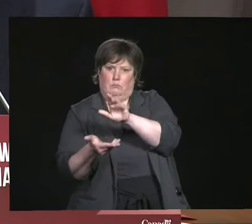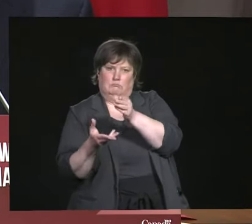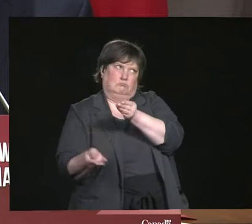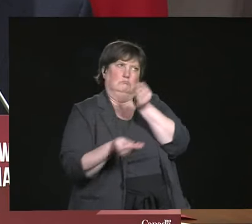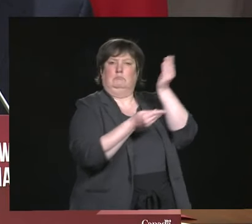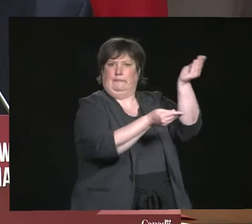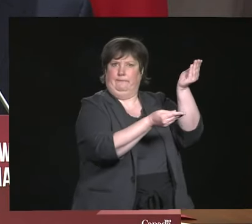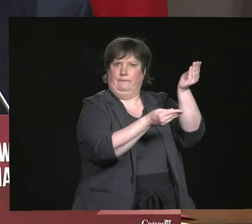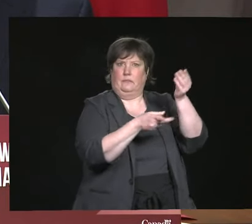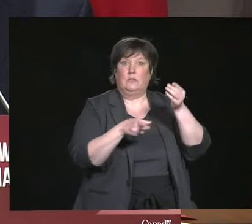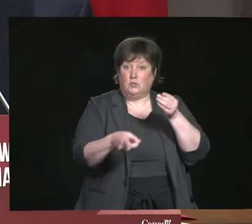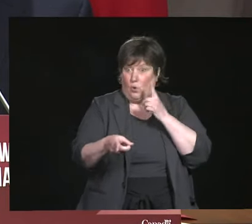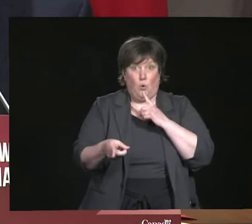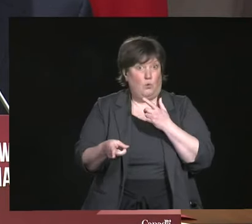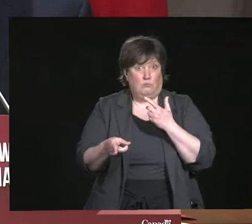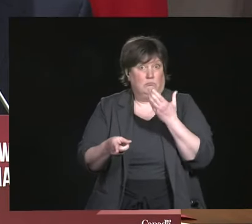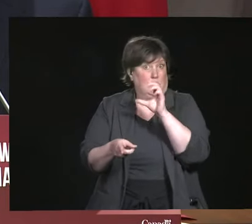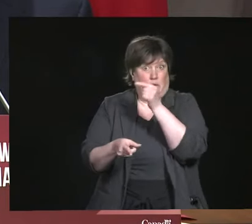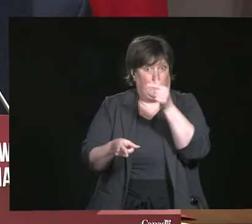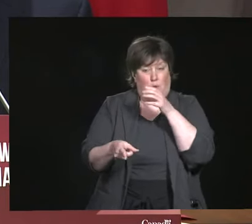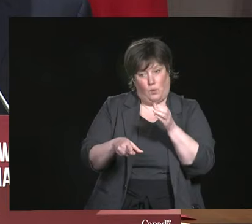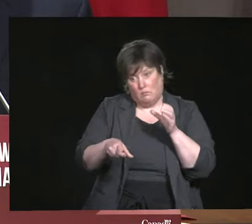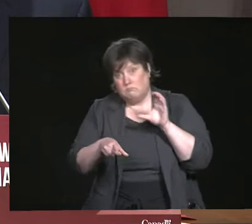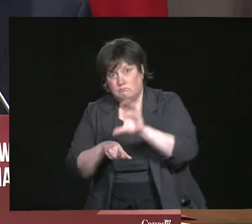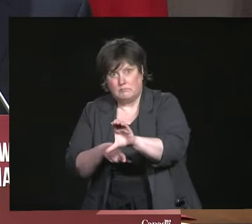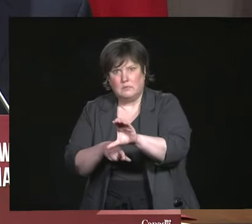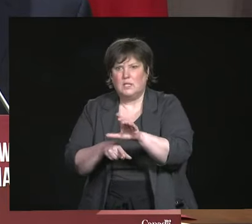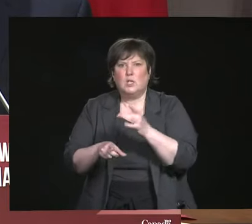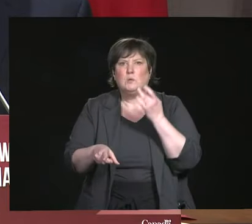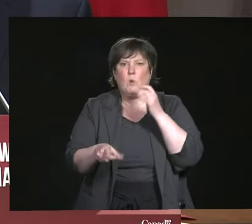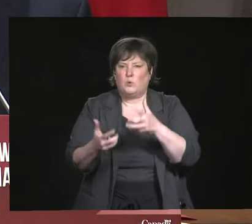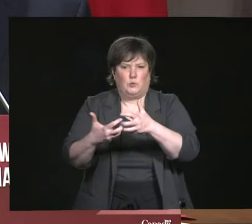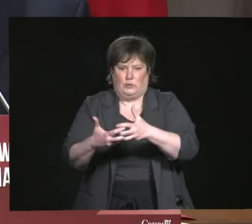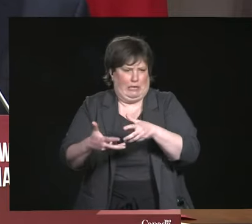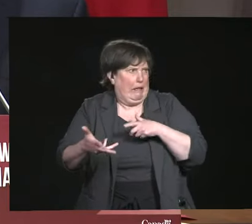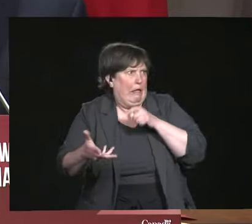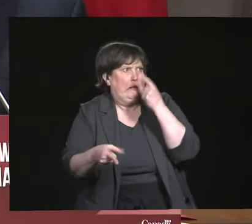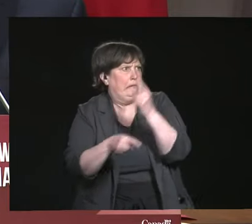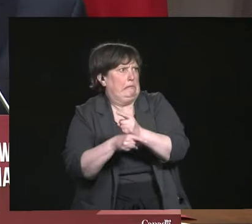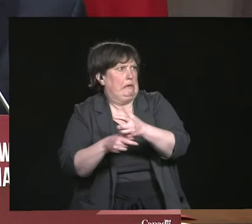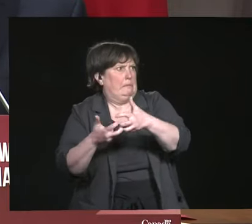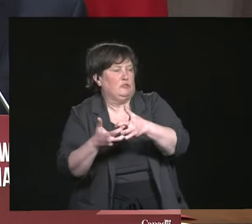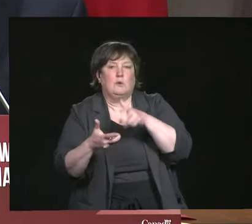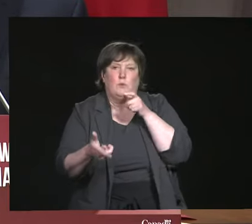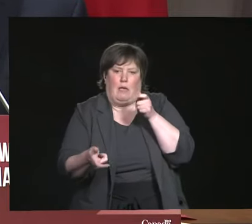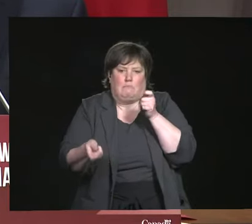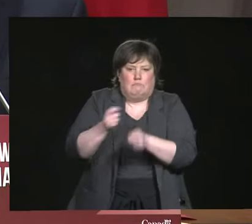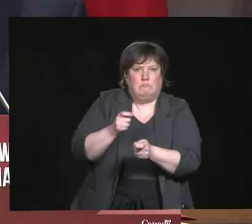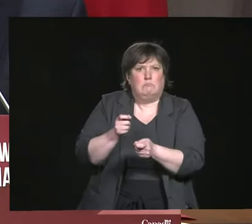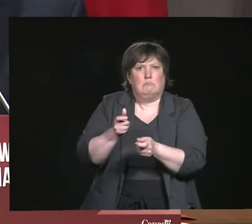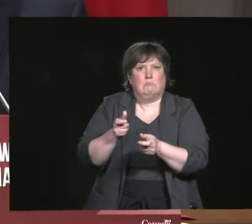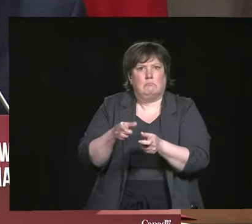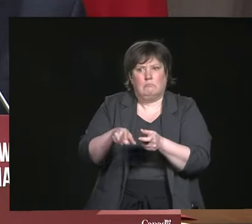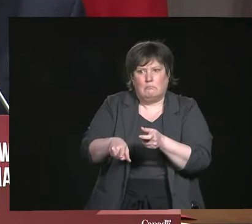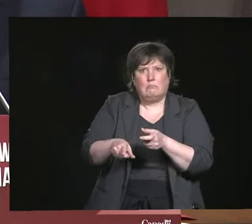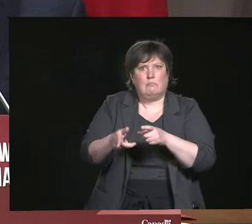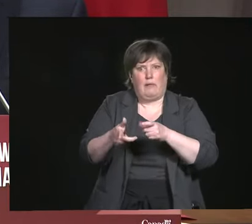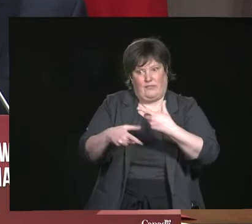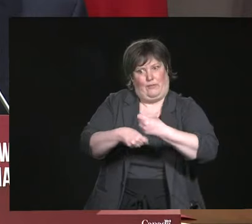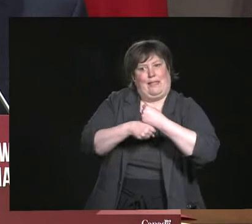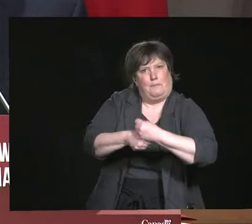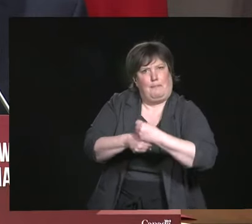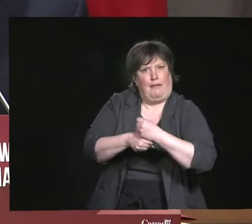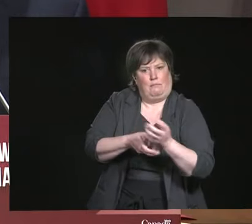or retool so that you can provide those essential medical pieces of equipment, personal protective equipment